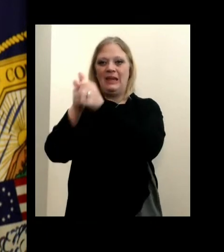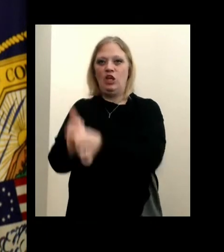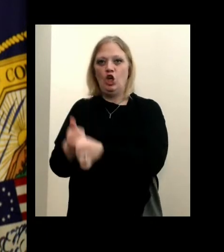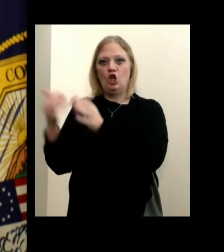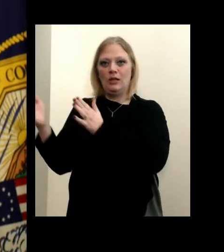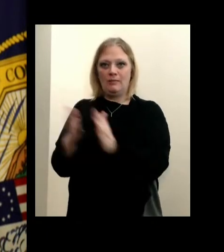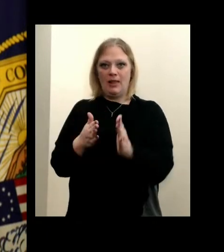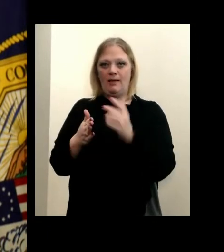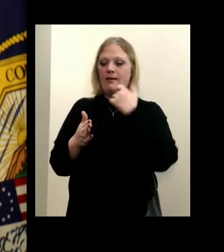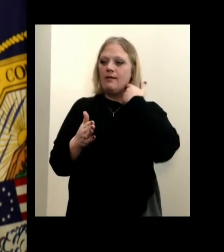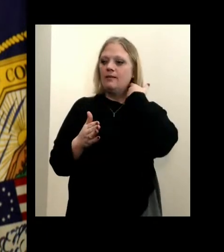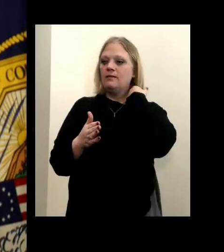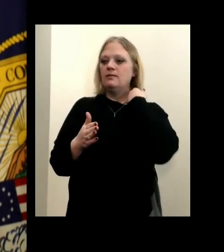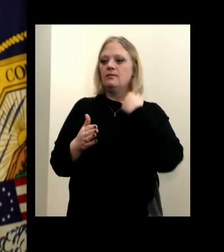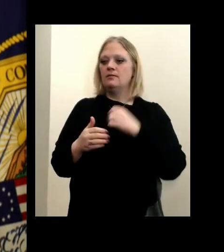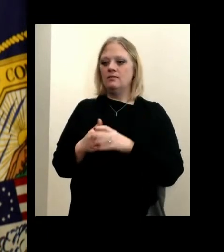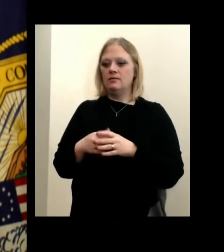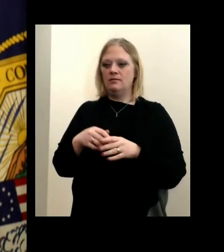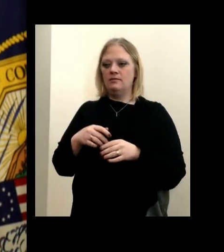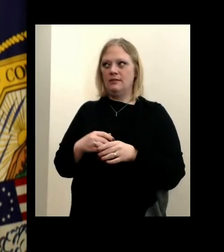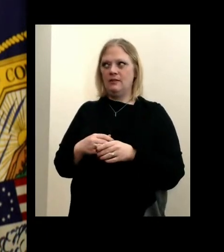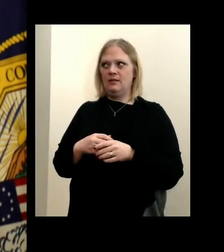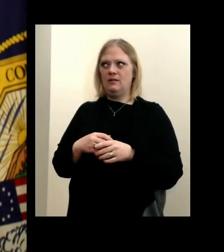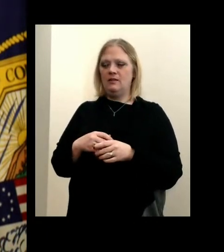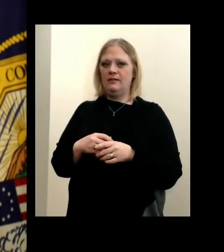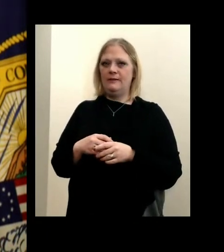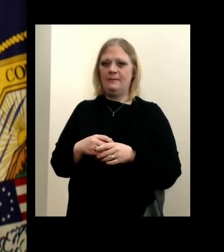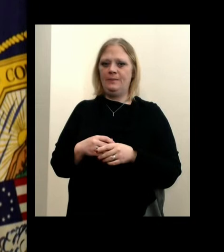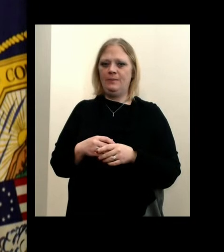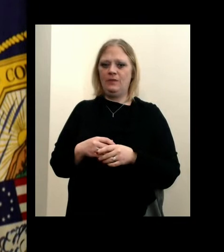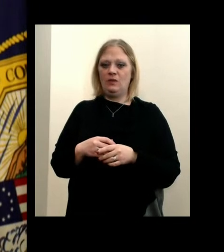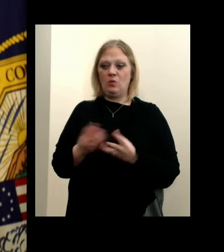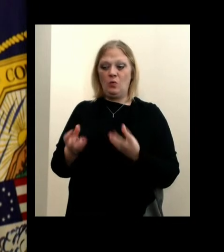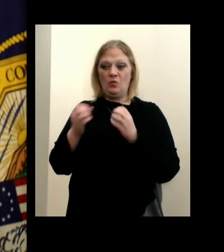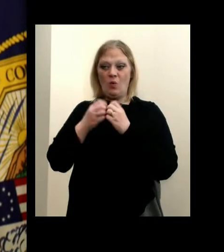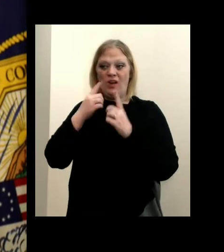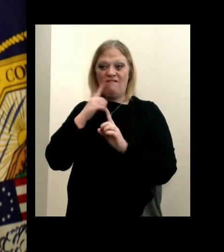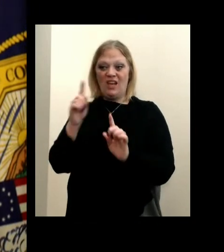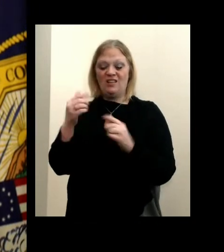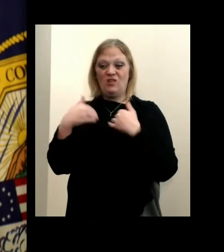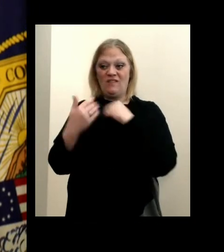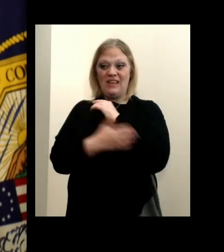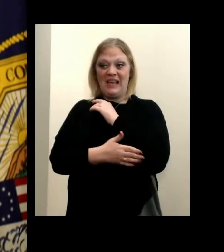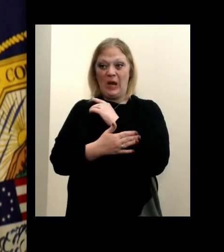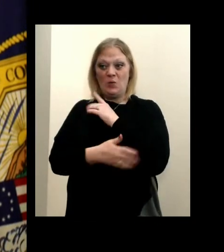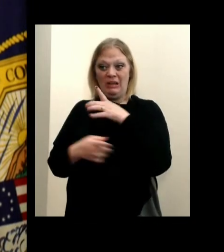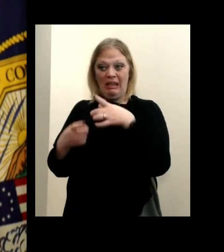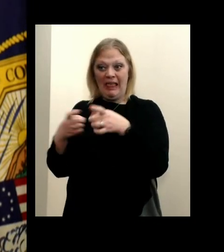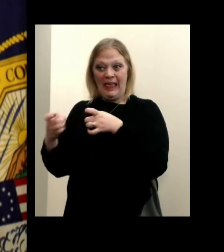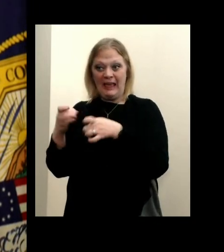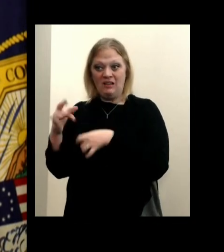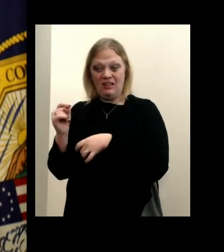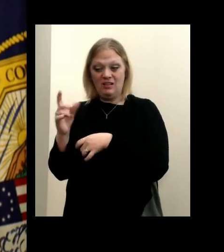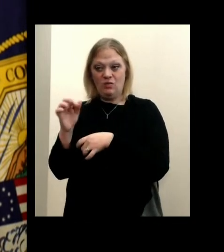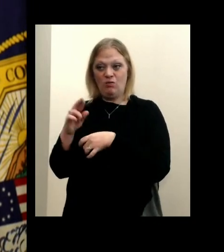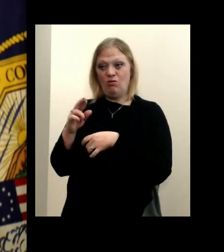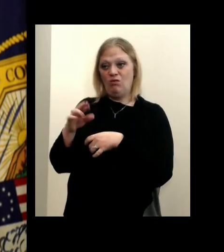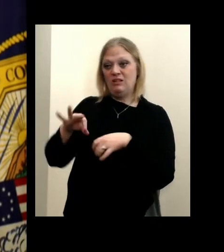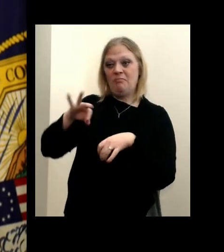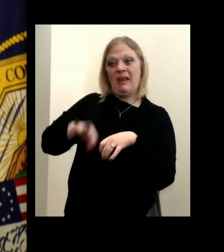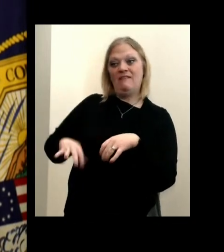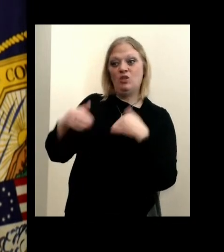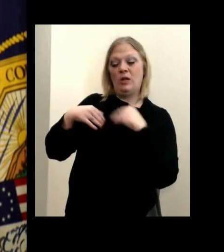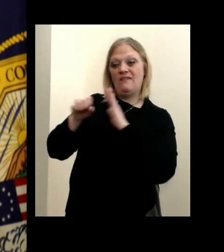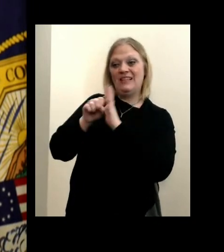instead shelved those plans. So would it be more effective to have the county handle this, or is it beneficial to have the